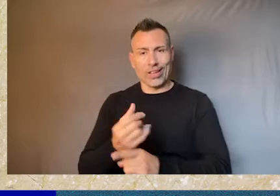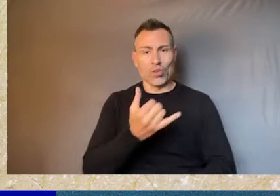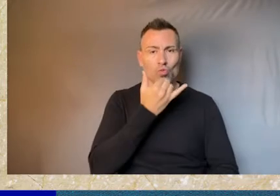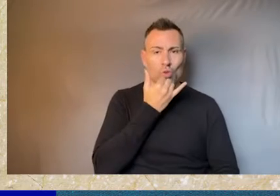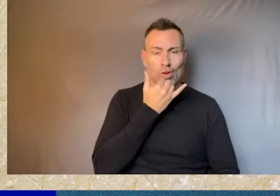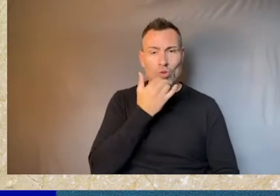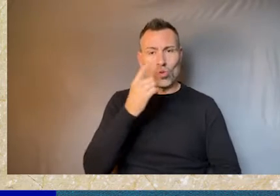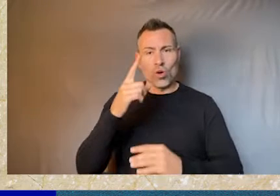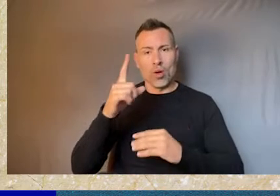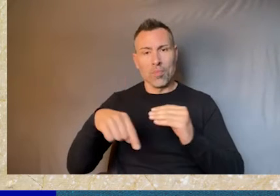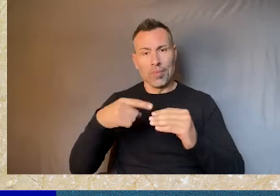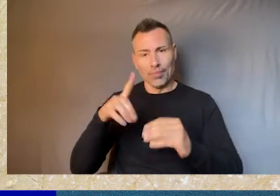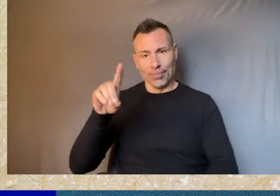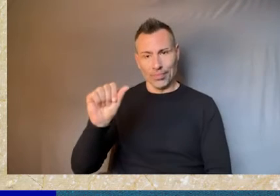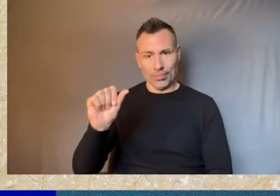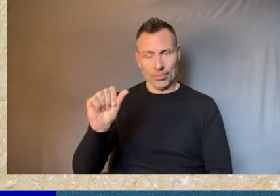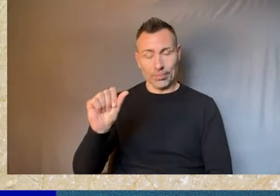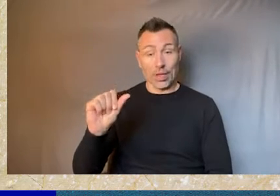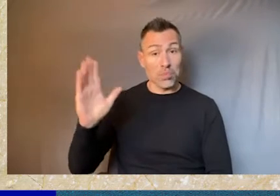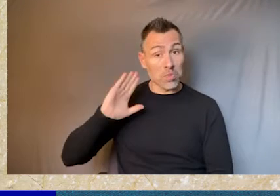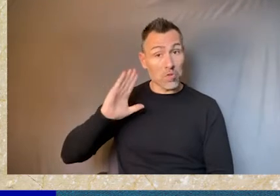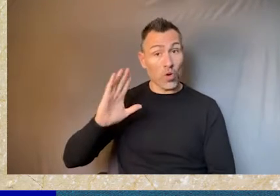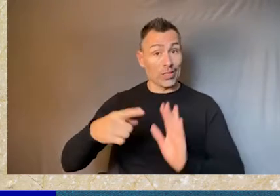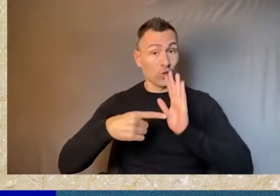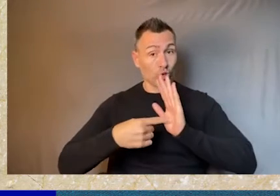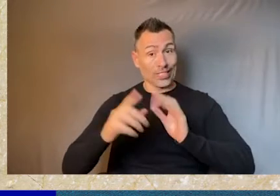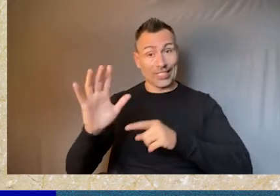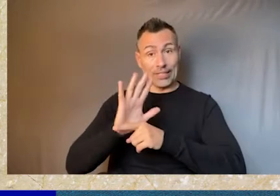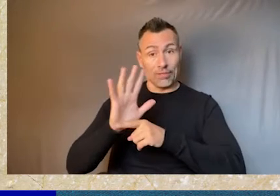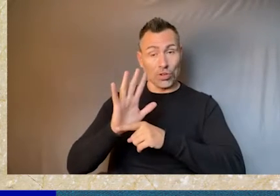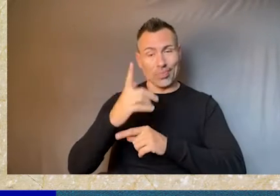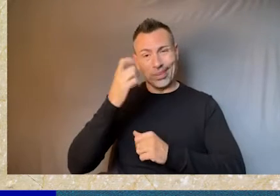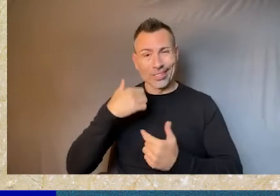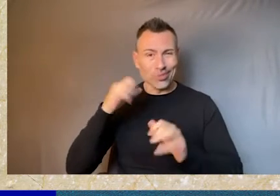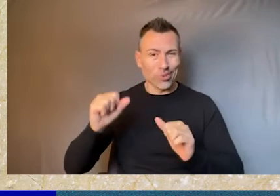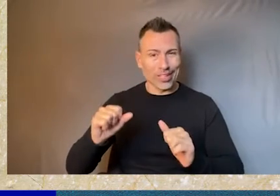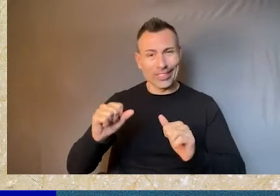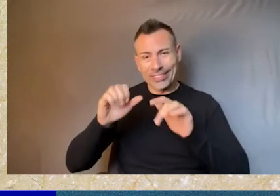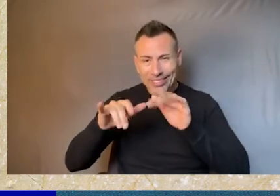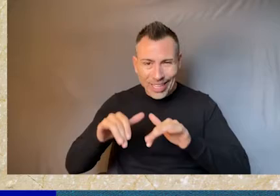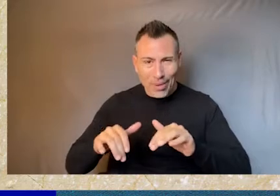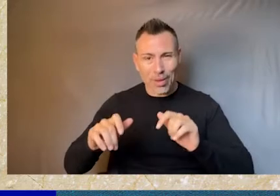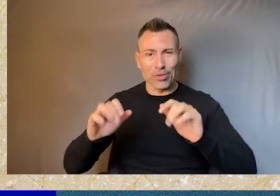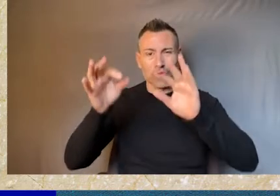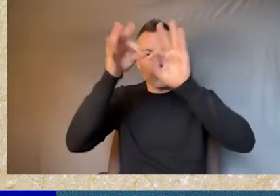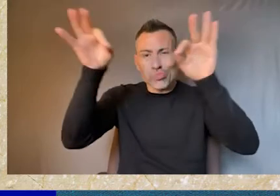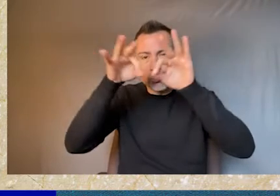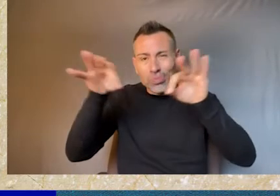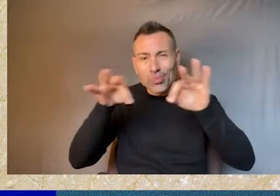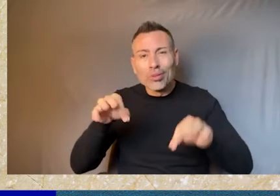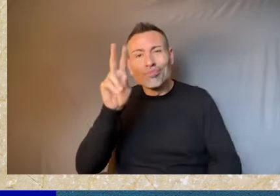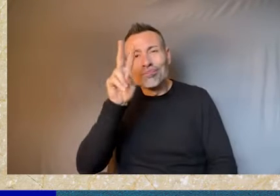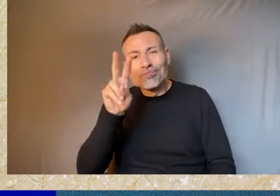video because it's one thing to see the words typed on a screen and put in a presentation, but it has much more of